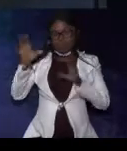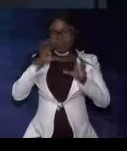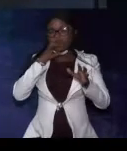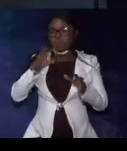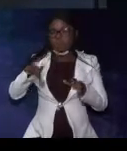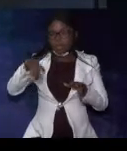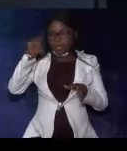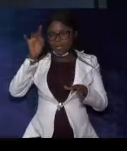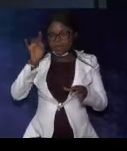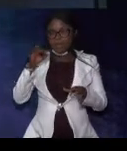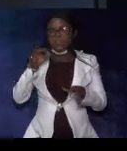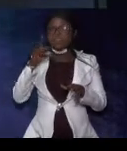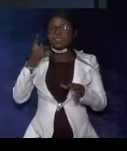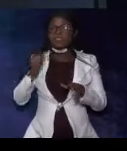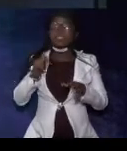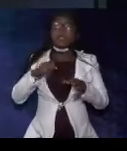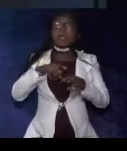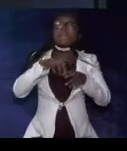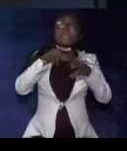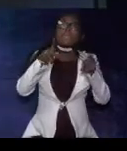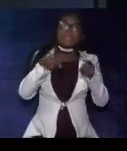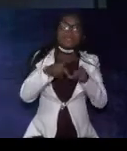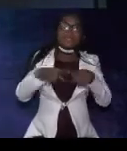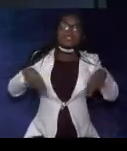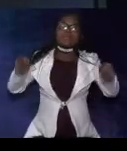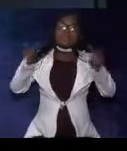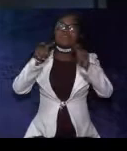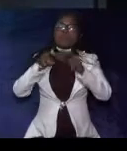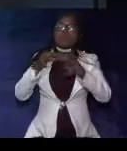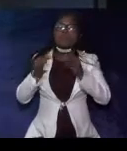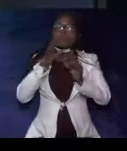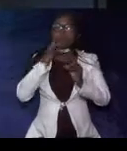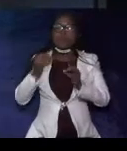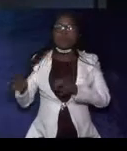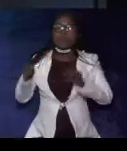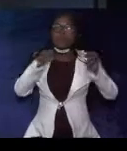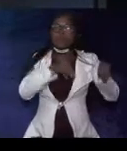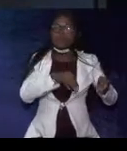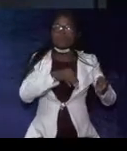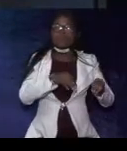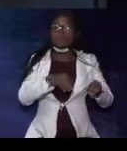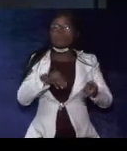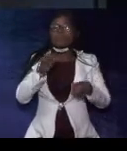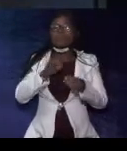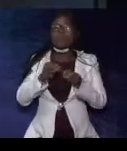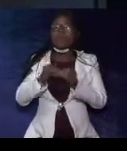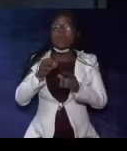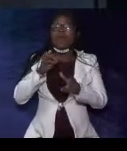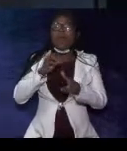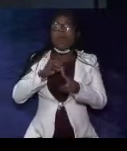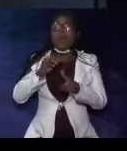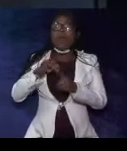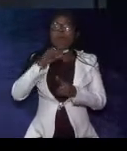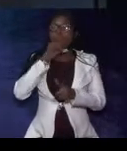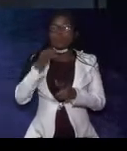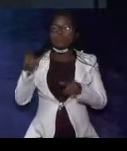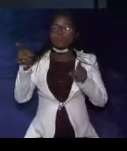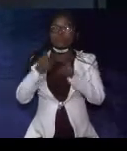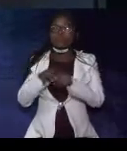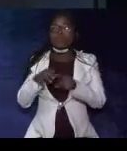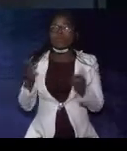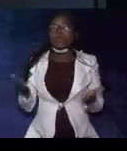value and then build spaces for all the other place values, regardless of whether you're going to put a number underneath them or